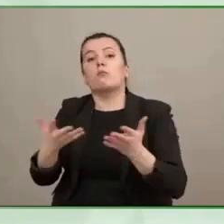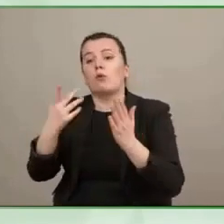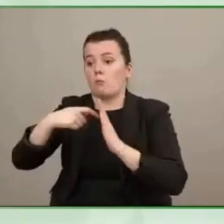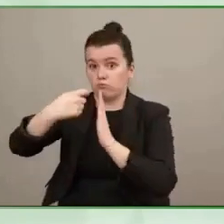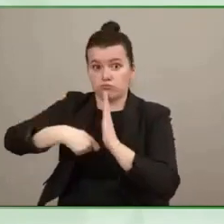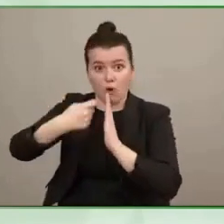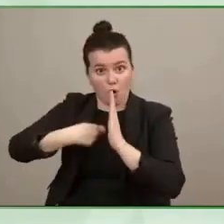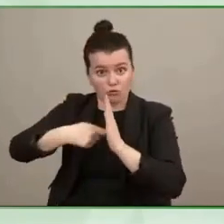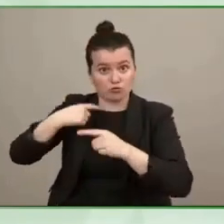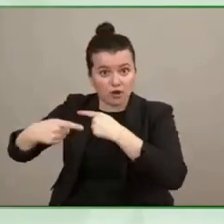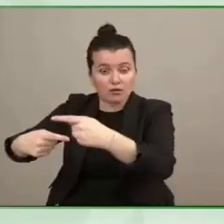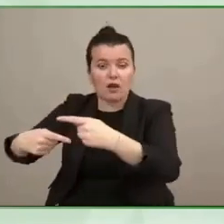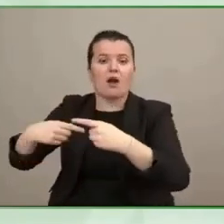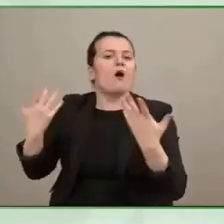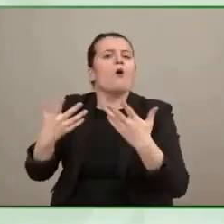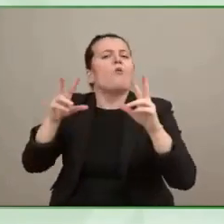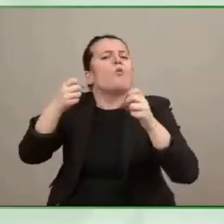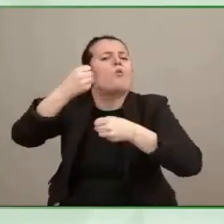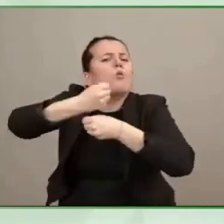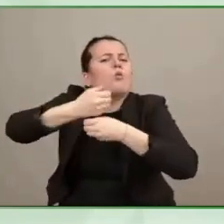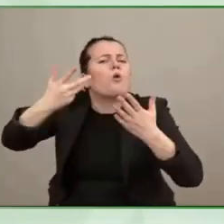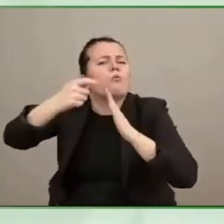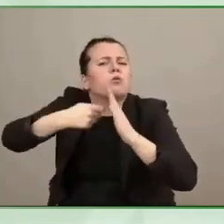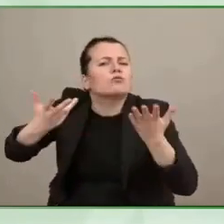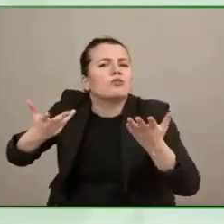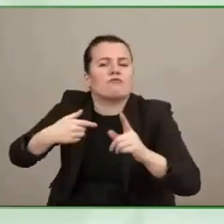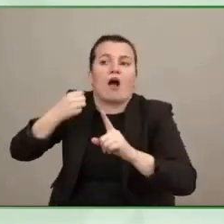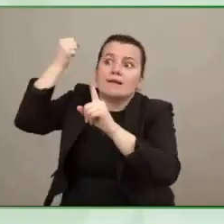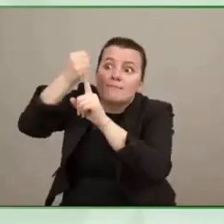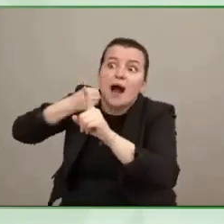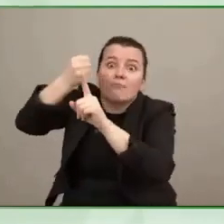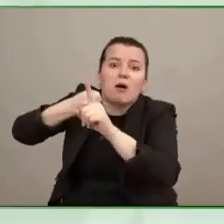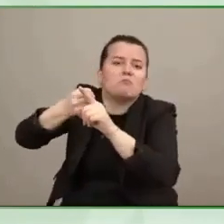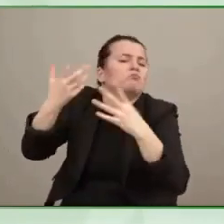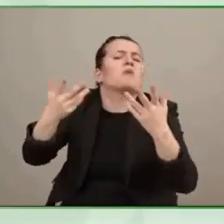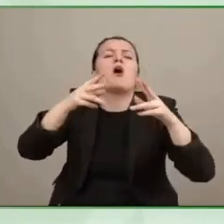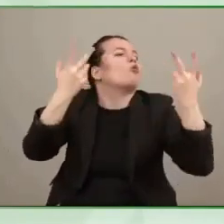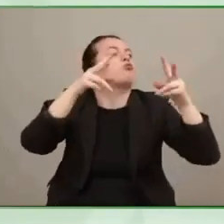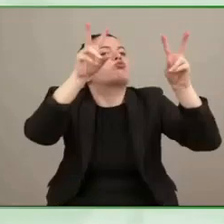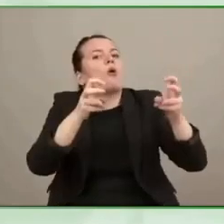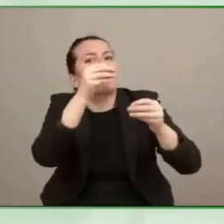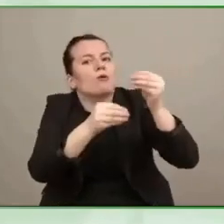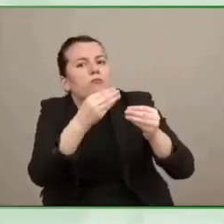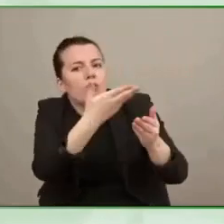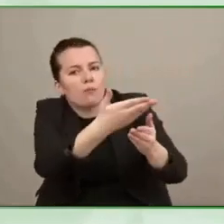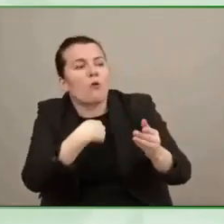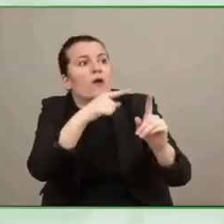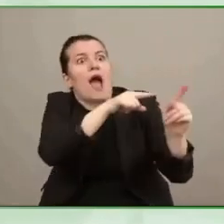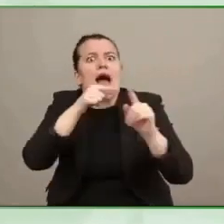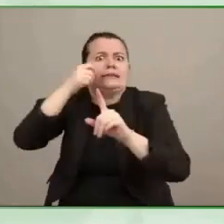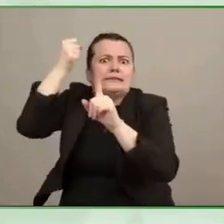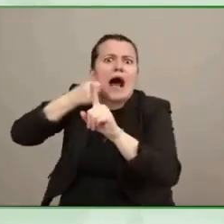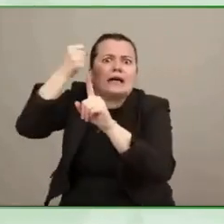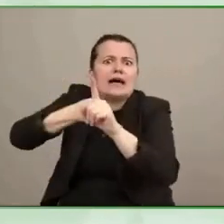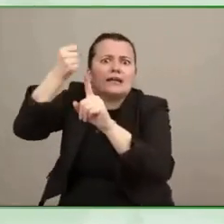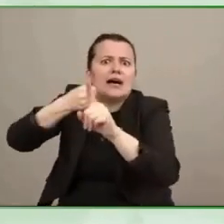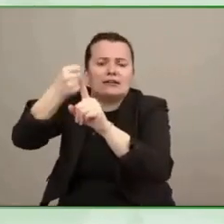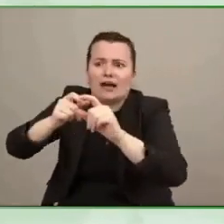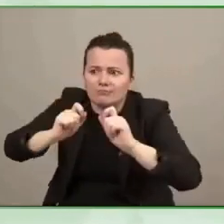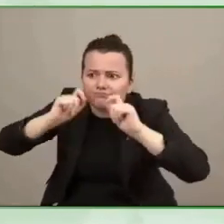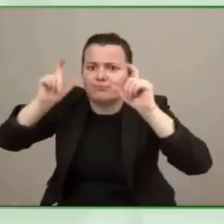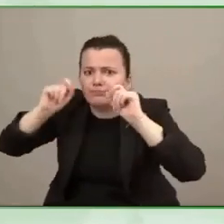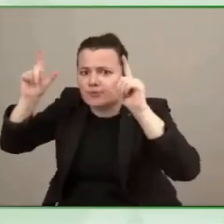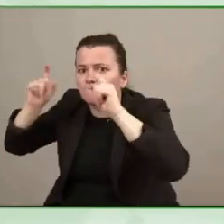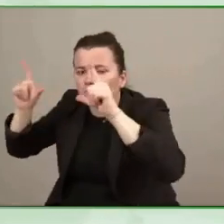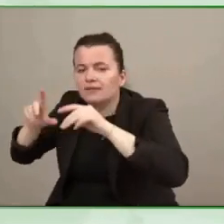or awareness about this issue, but about if legally, yeah, there are, we have a